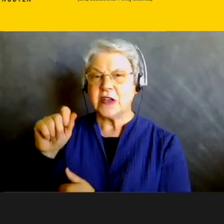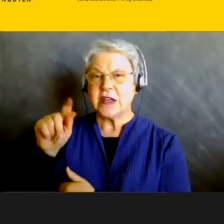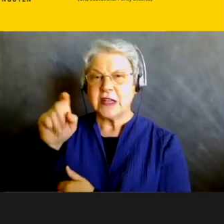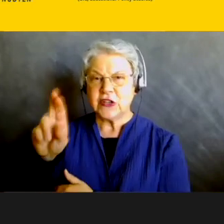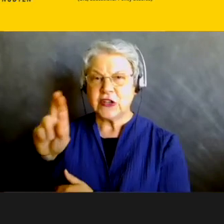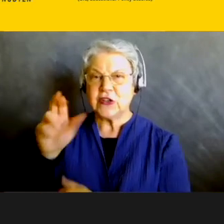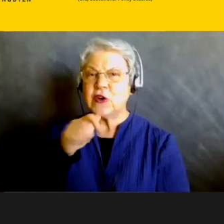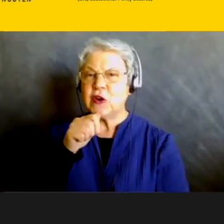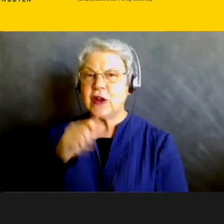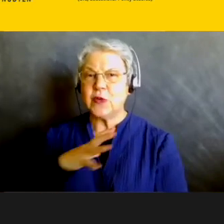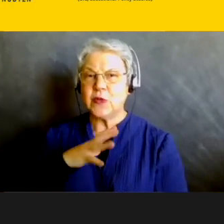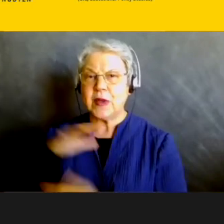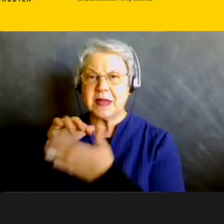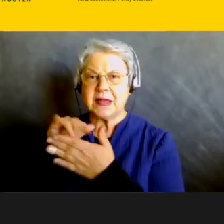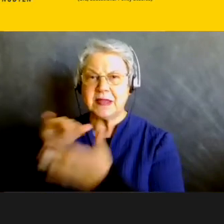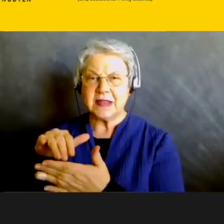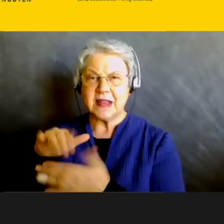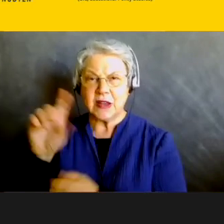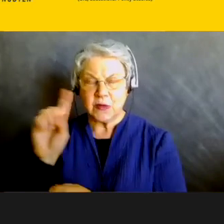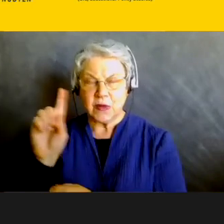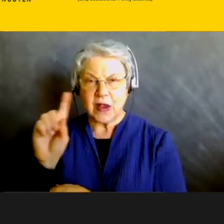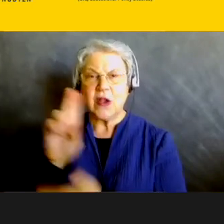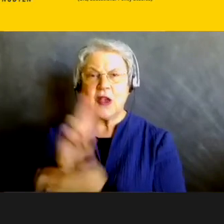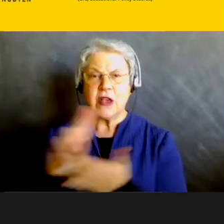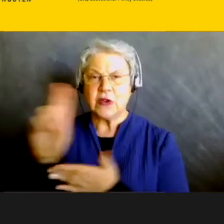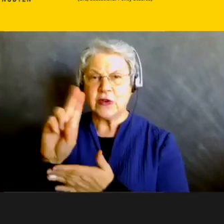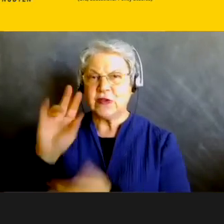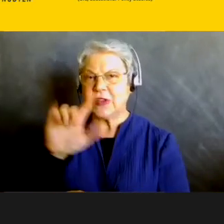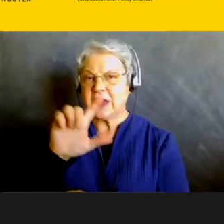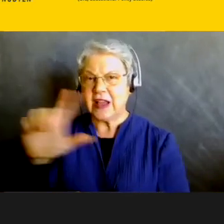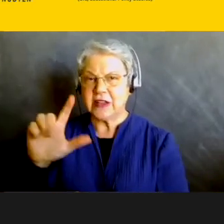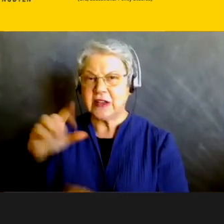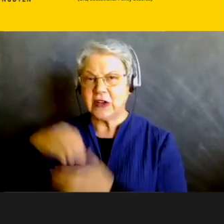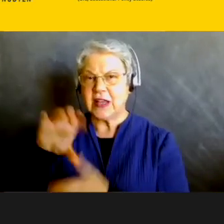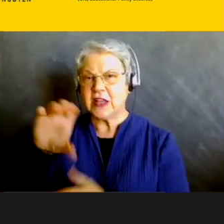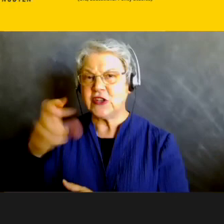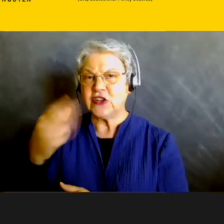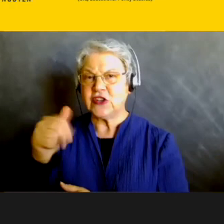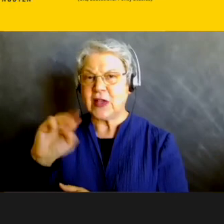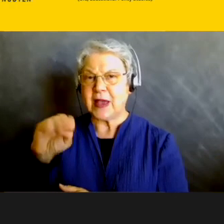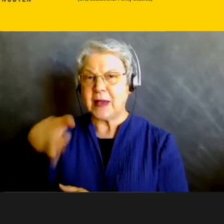history at the University of Illinois at Champaign-Urbana.